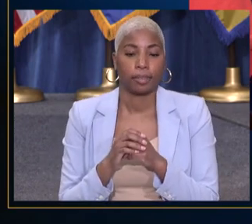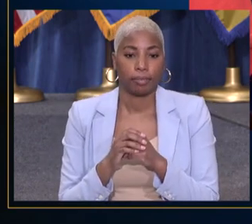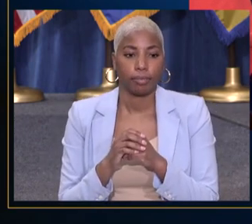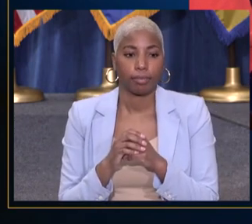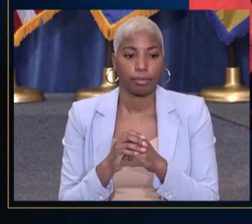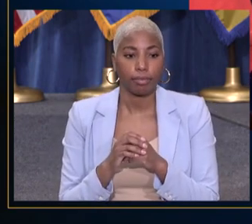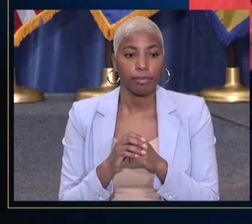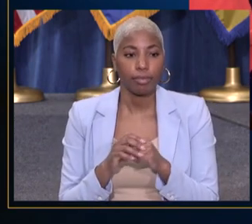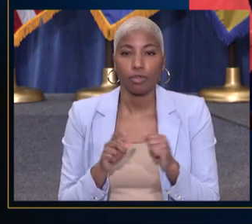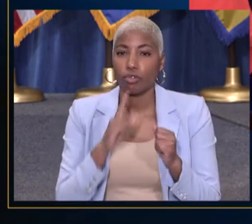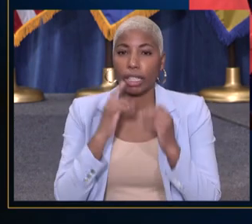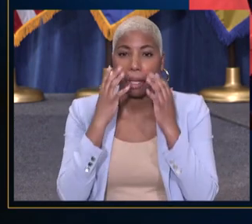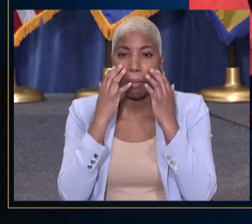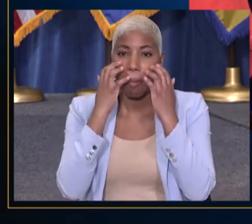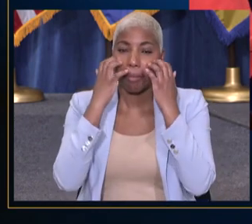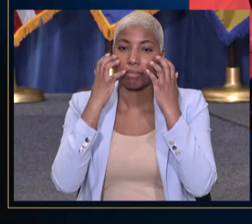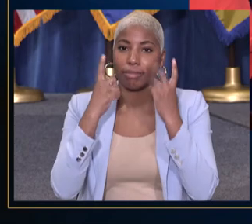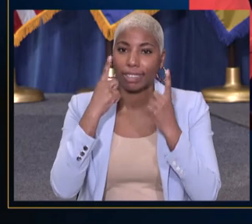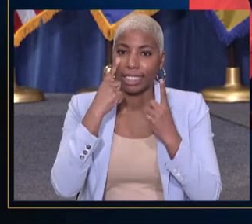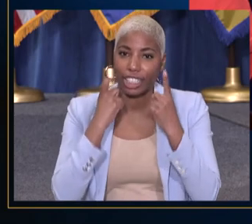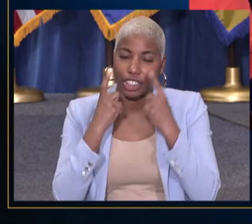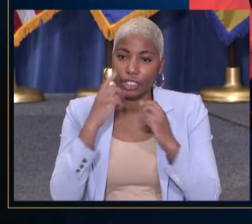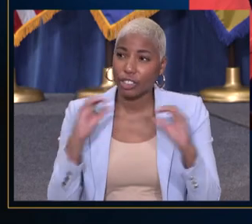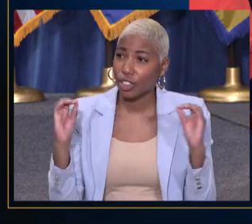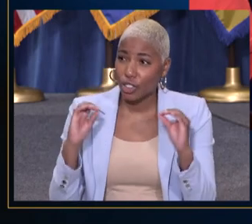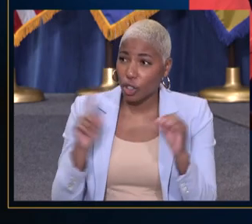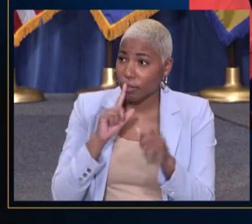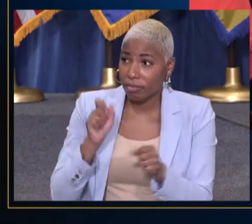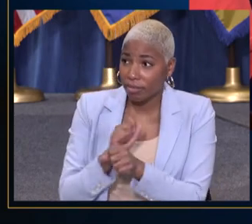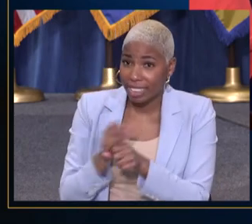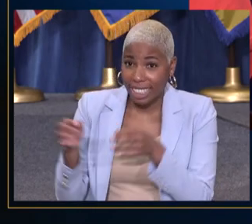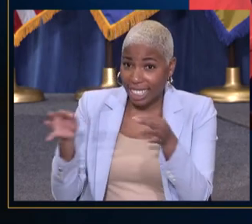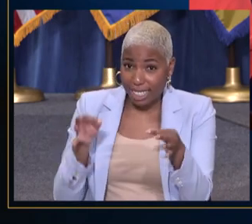with tears in their eyes, saying no one actually explained to me what